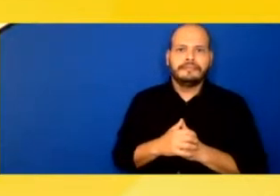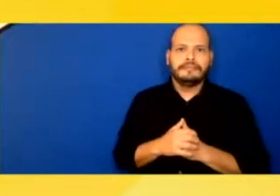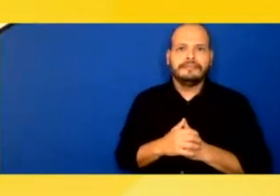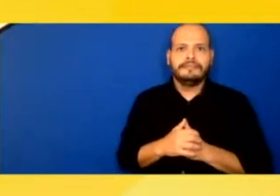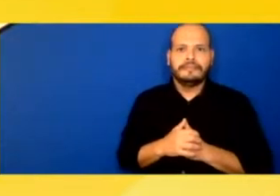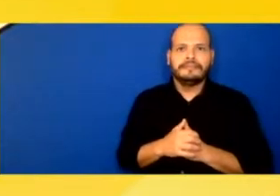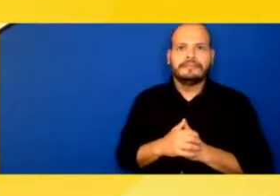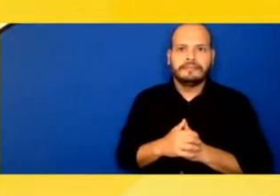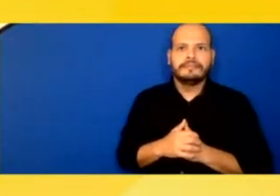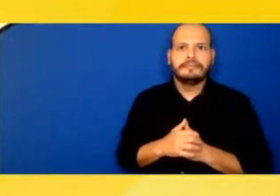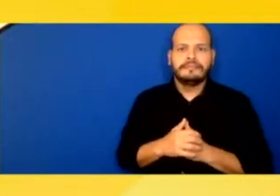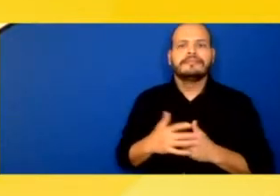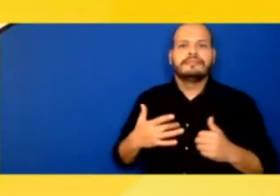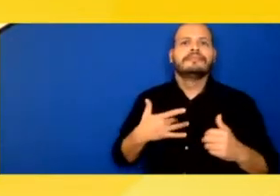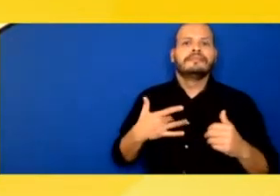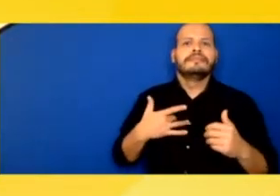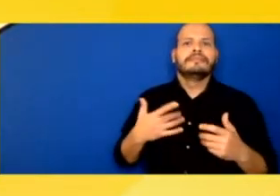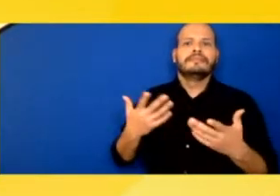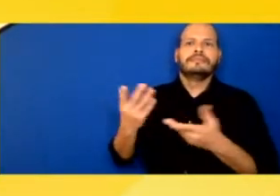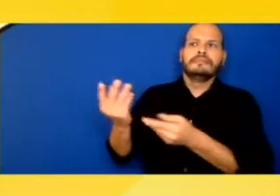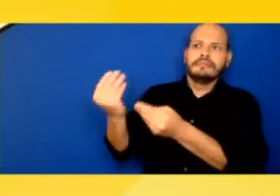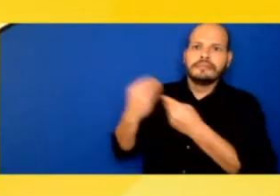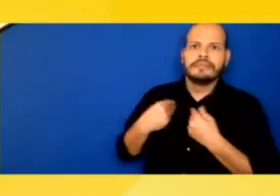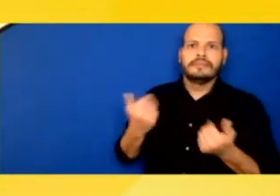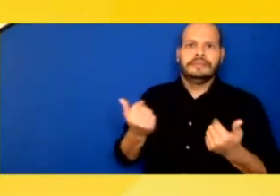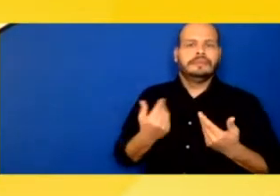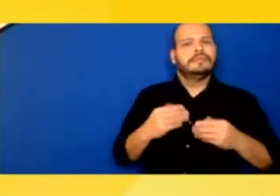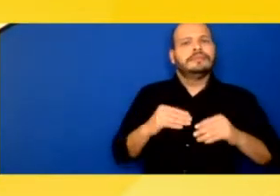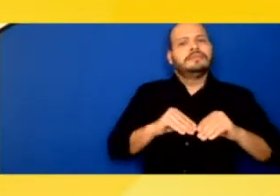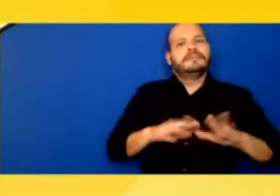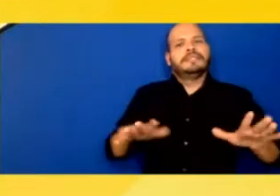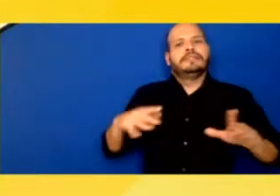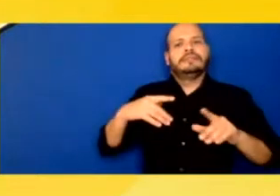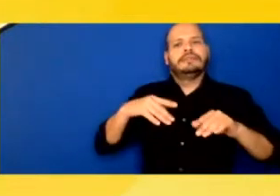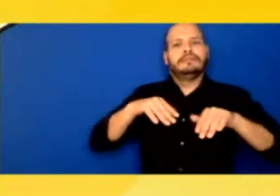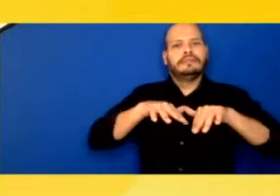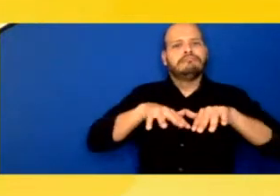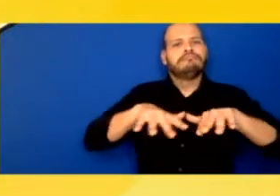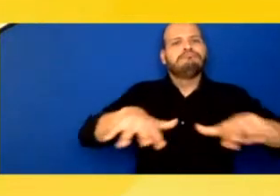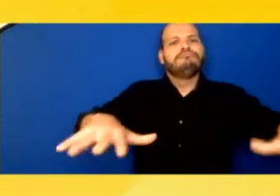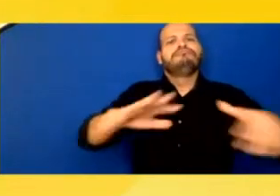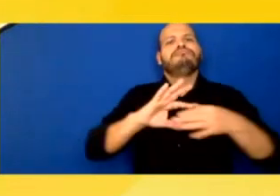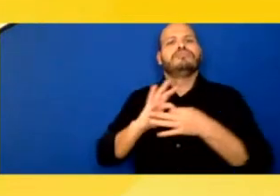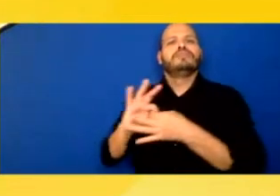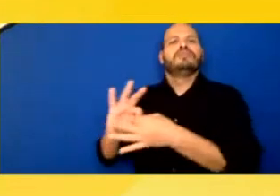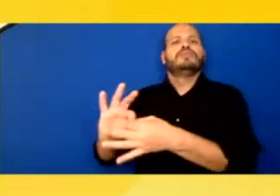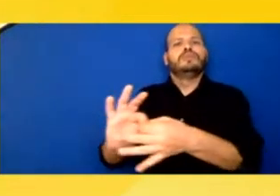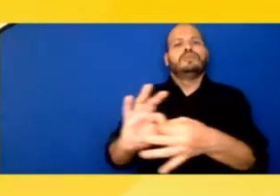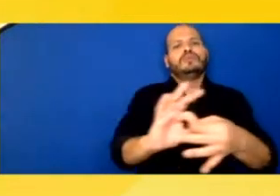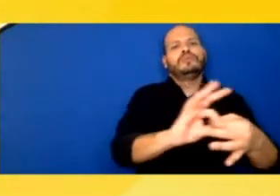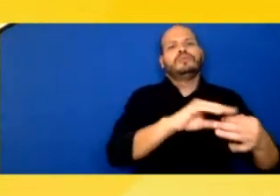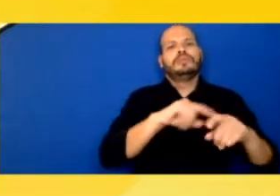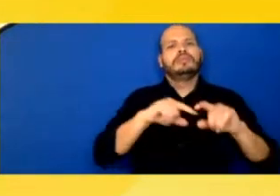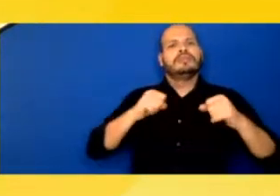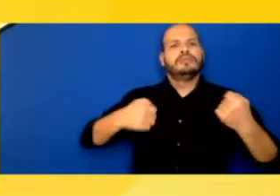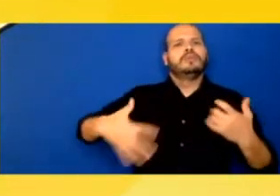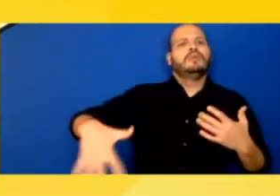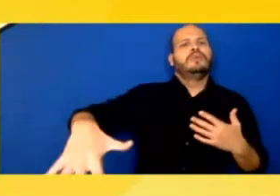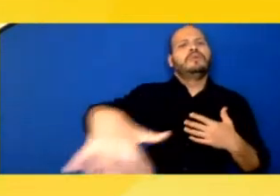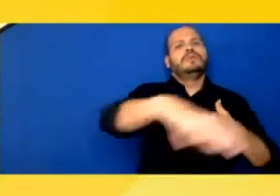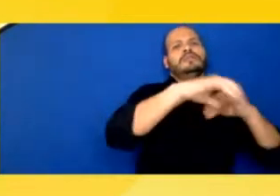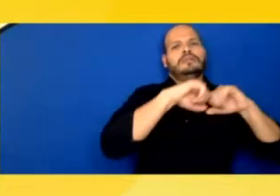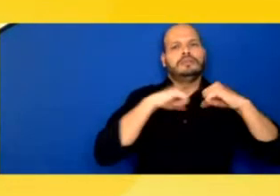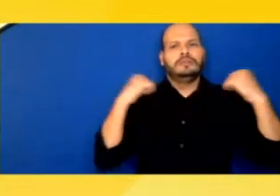beloved society that reflects mercy with which you created us. Amen. Amen. Amen.